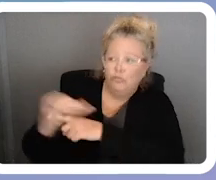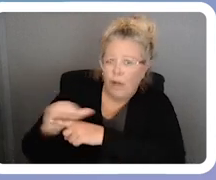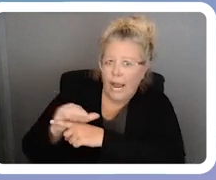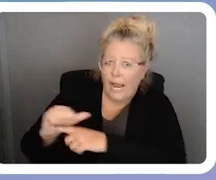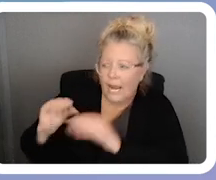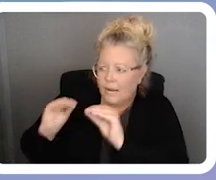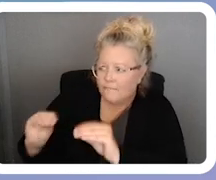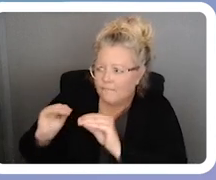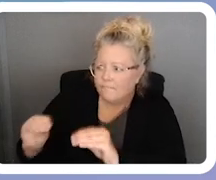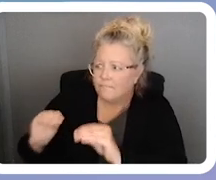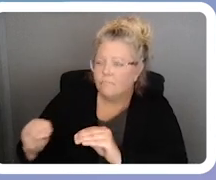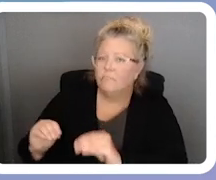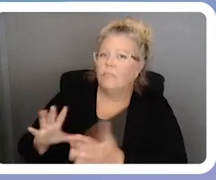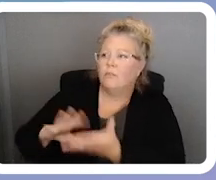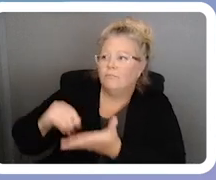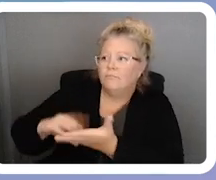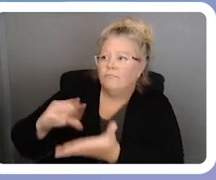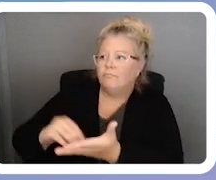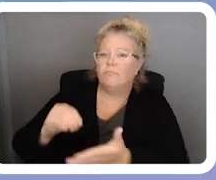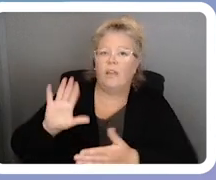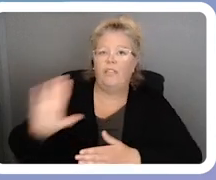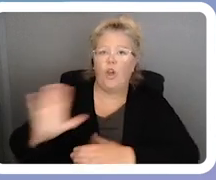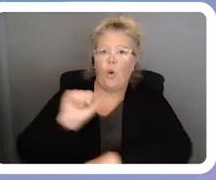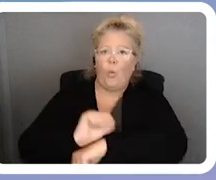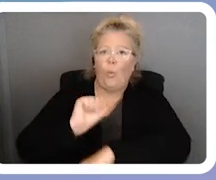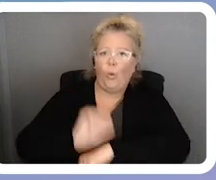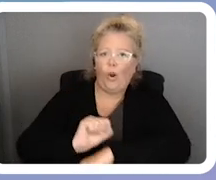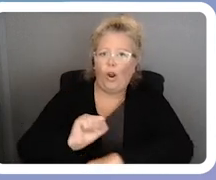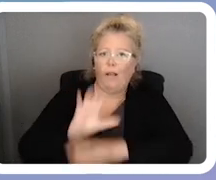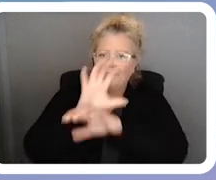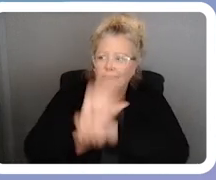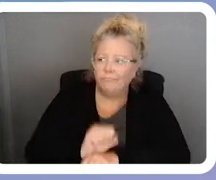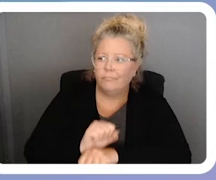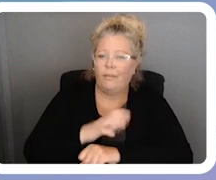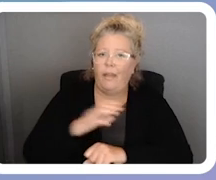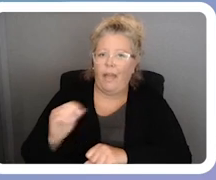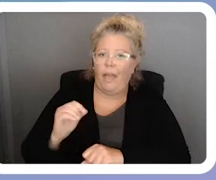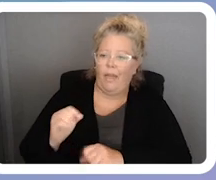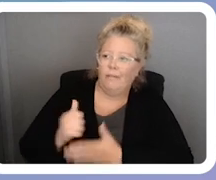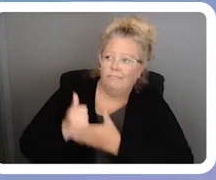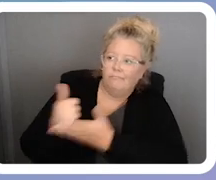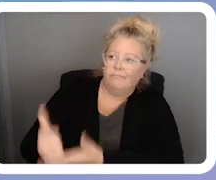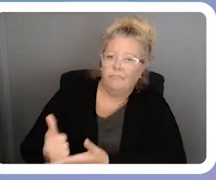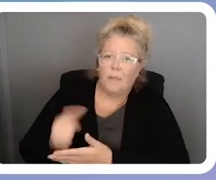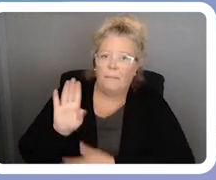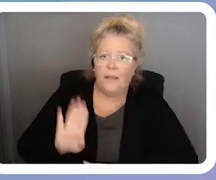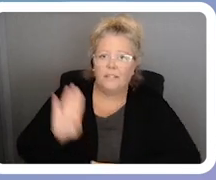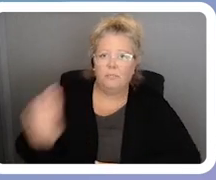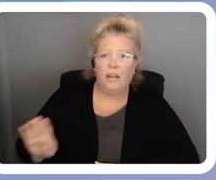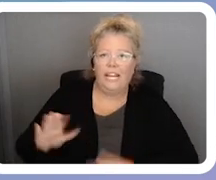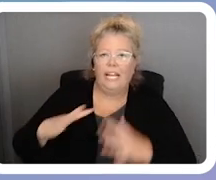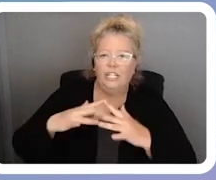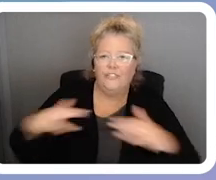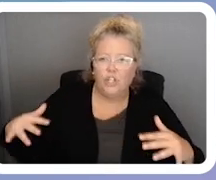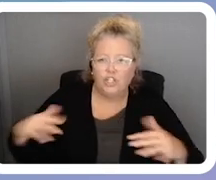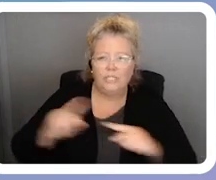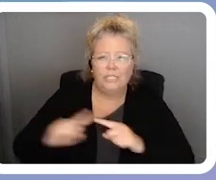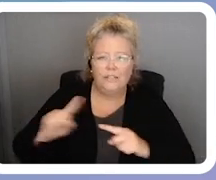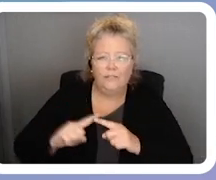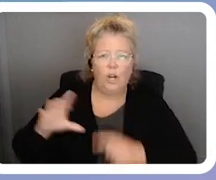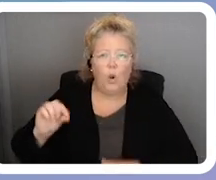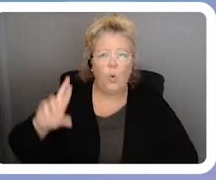in and acclimated to the Admiral work ethic and equal contributions of Best Buddies across